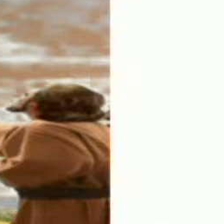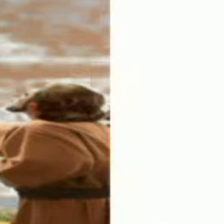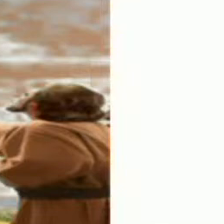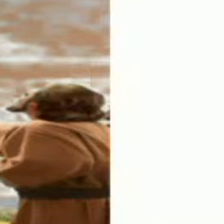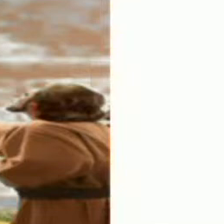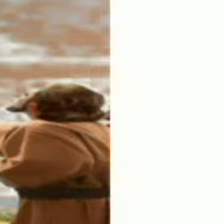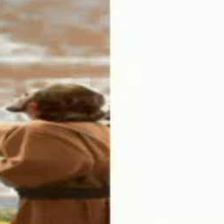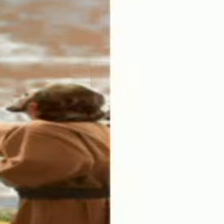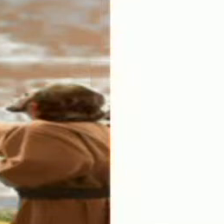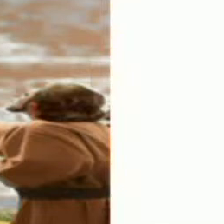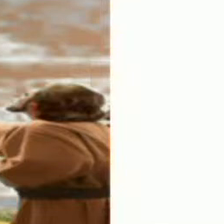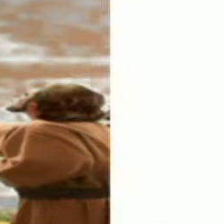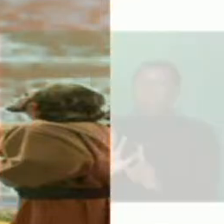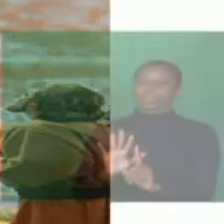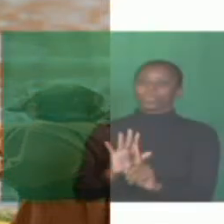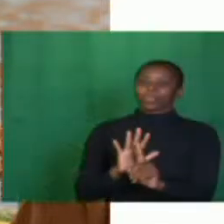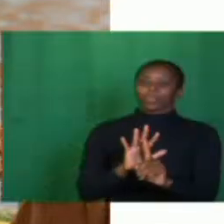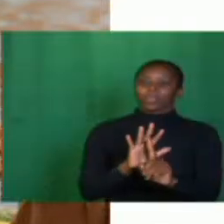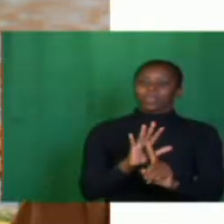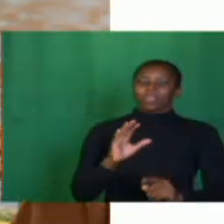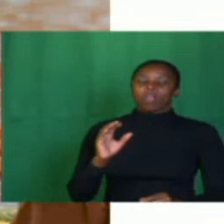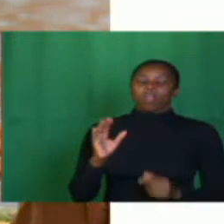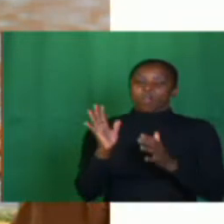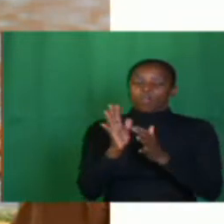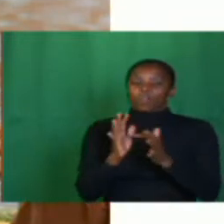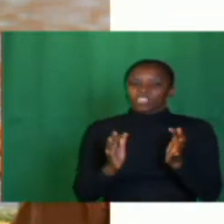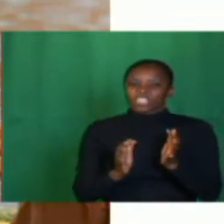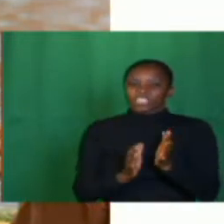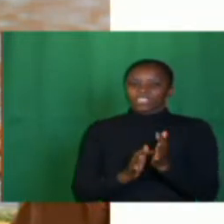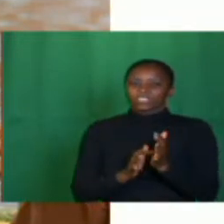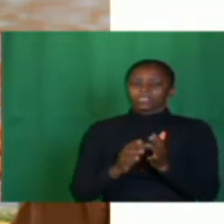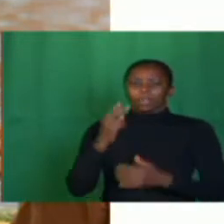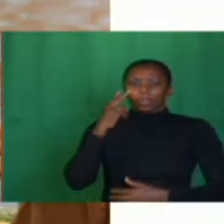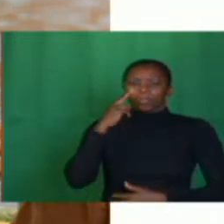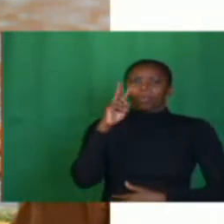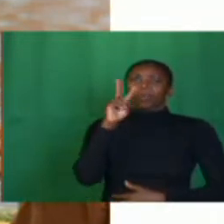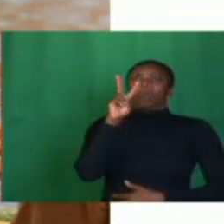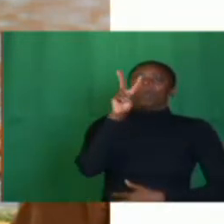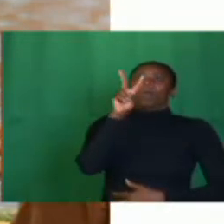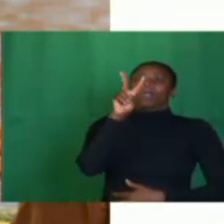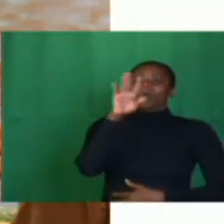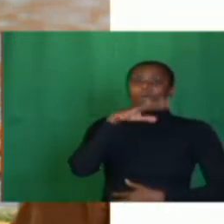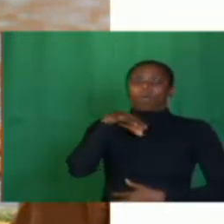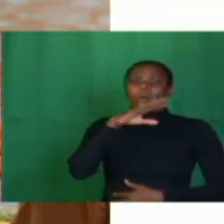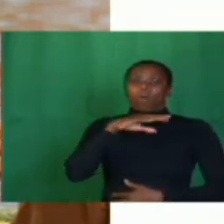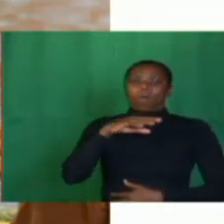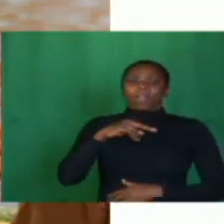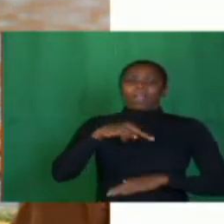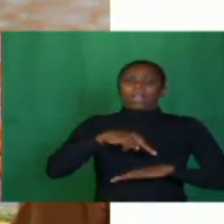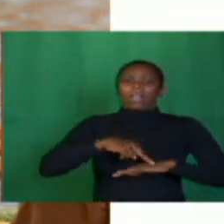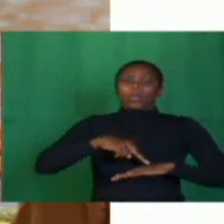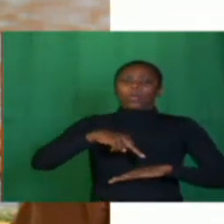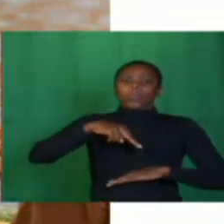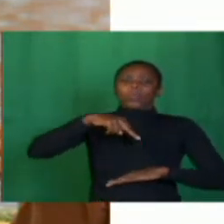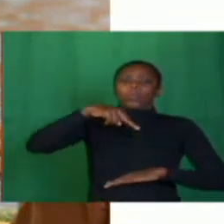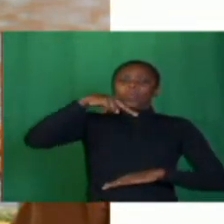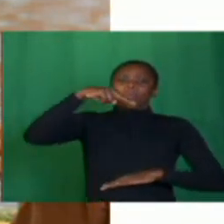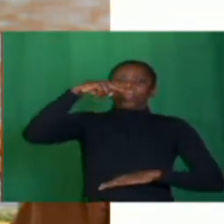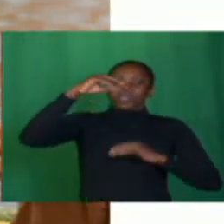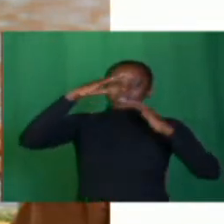watching the Christ, the Messiah, being lifted up to heaven. This is